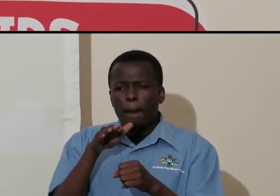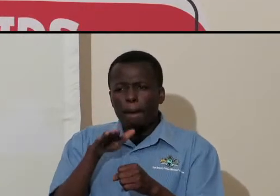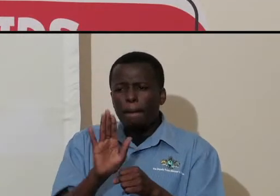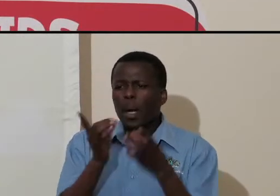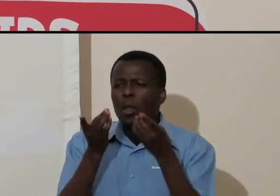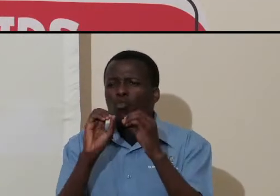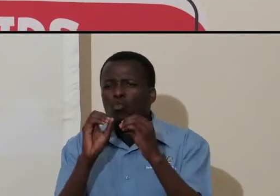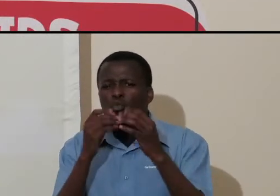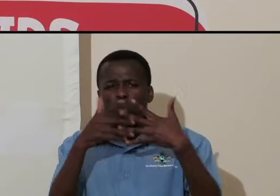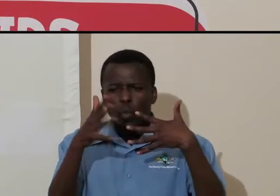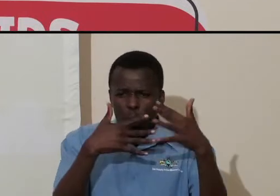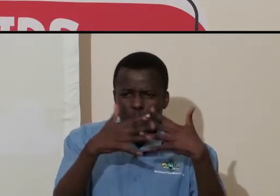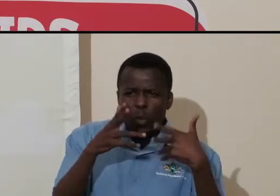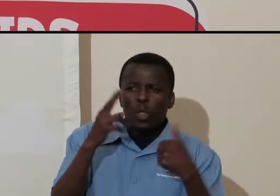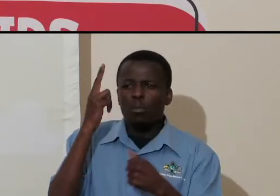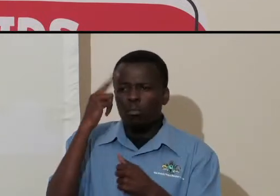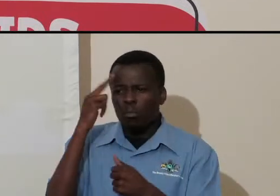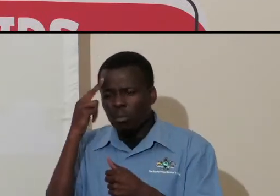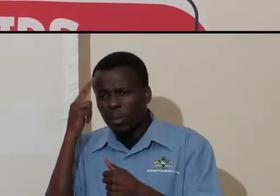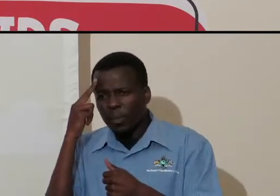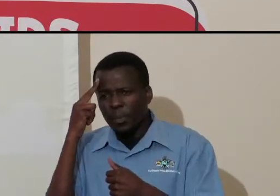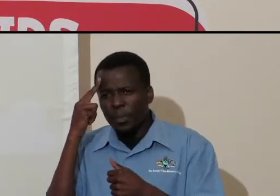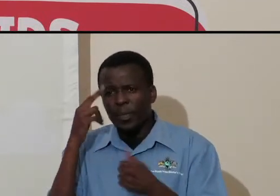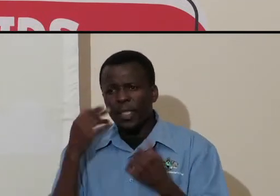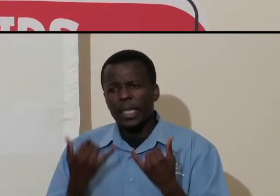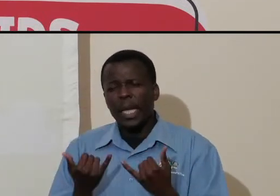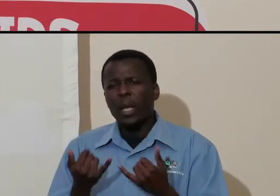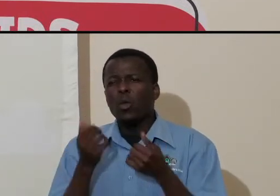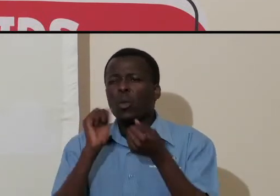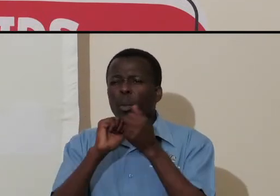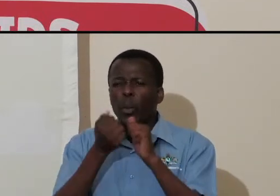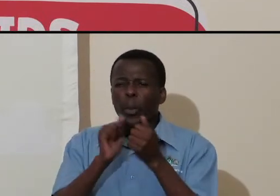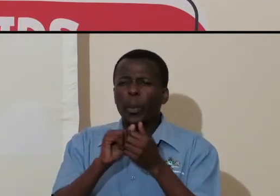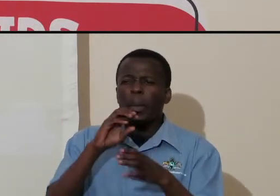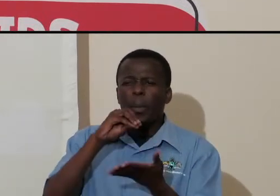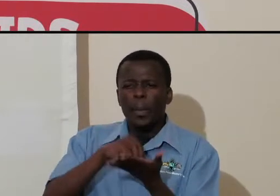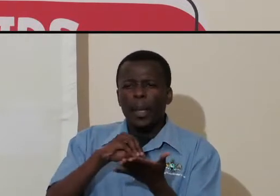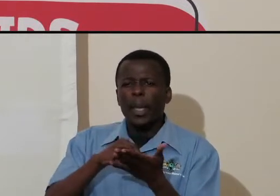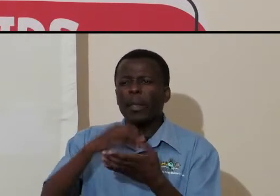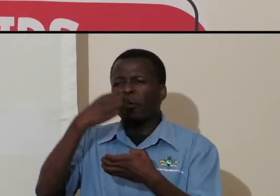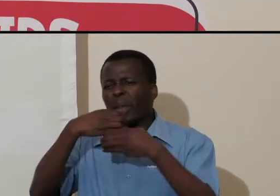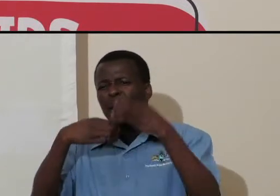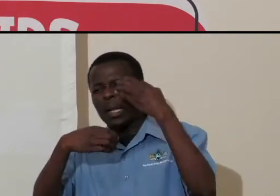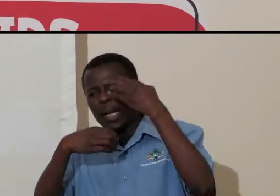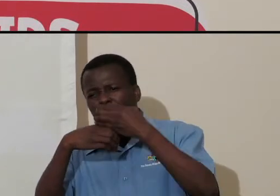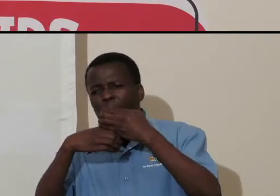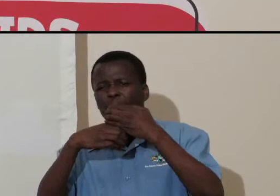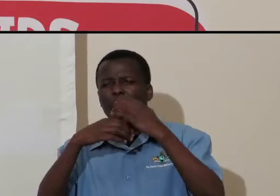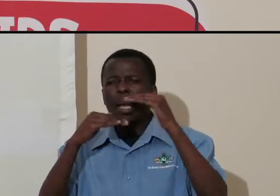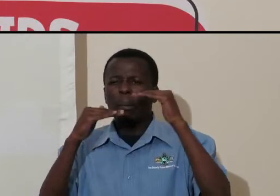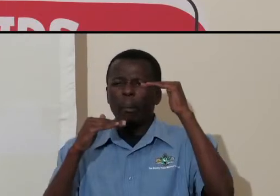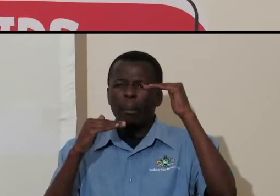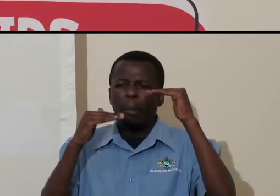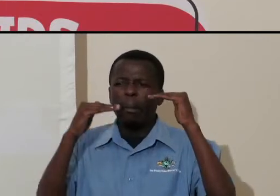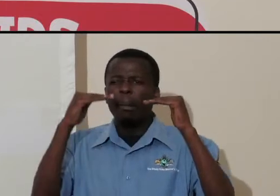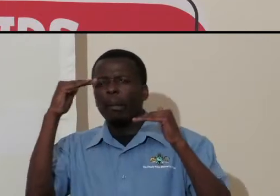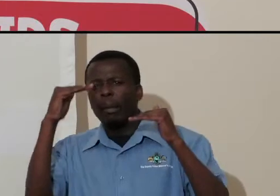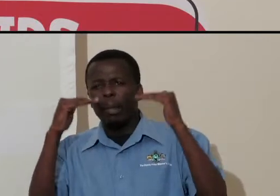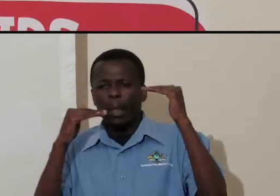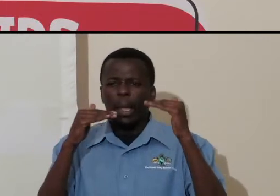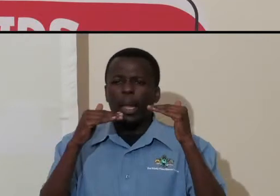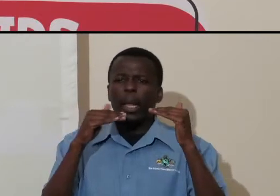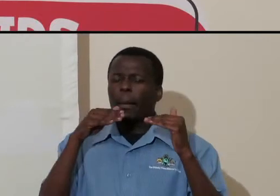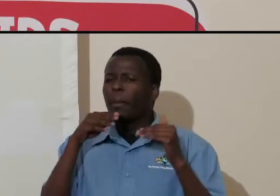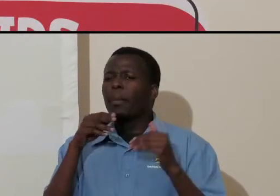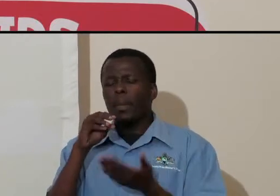us behind is what we call structural inequalities. This is what is hindering the HIV